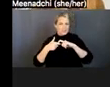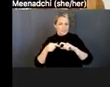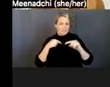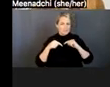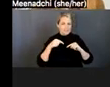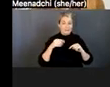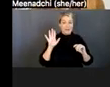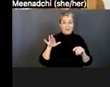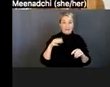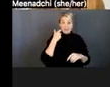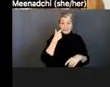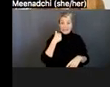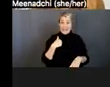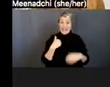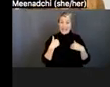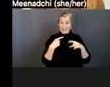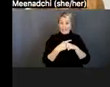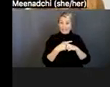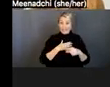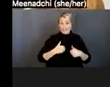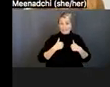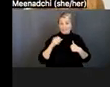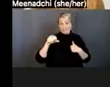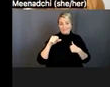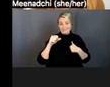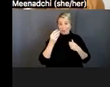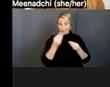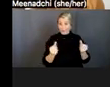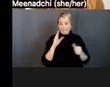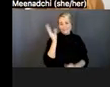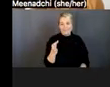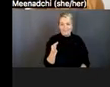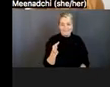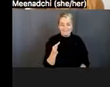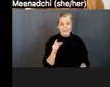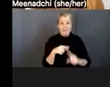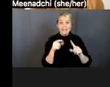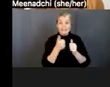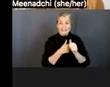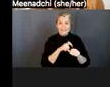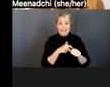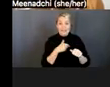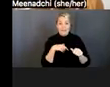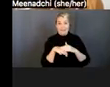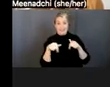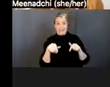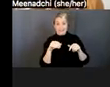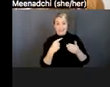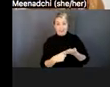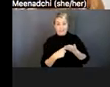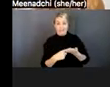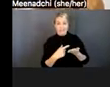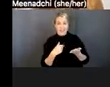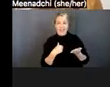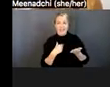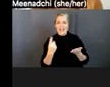my life recently because it never goes away. And each time before I've had to go into one of these conversations, I have asked myself,